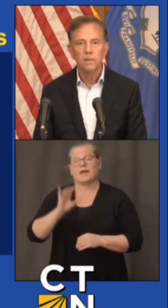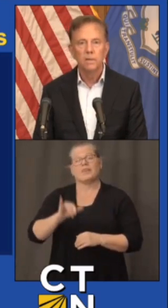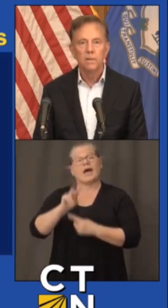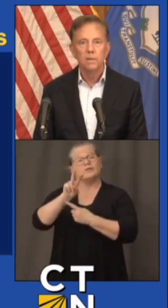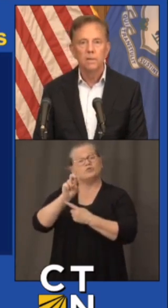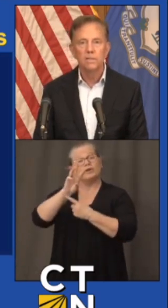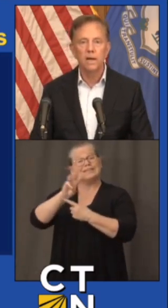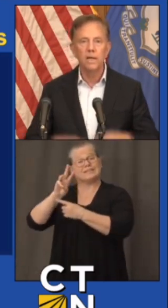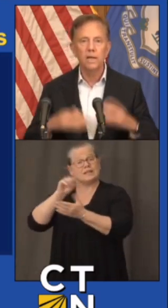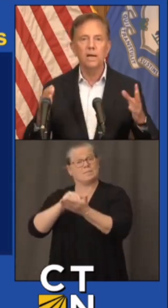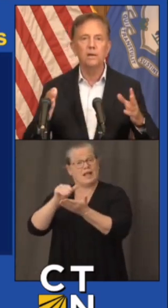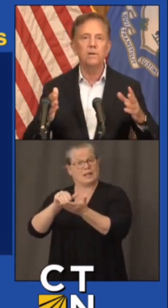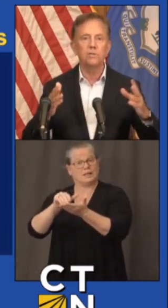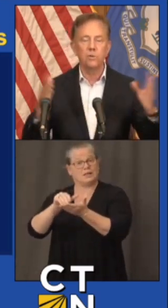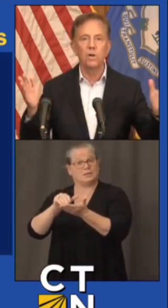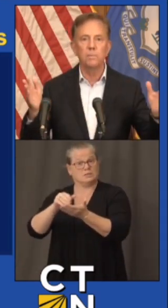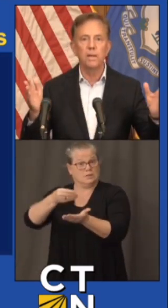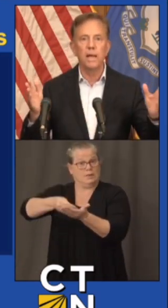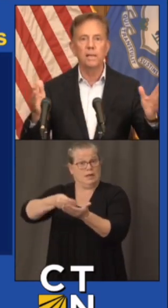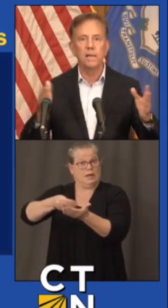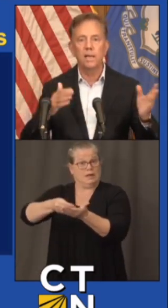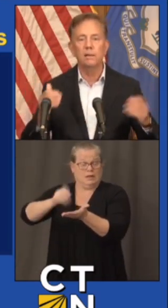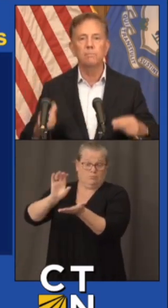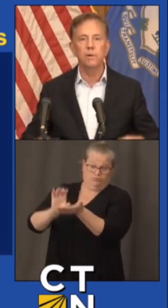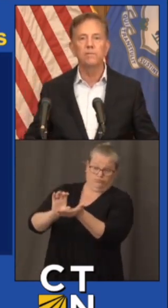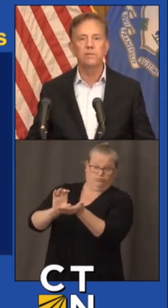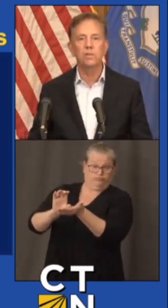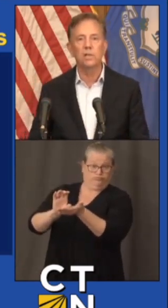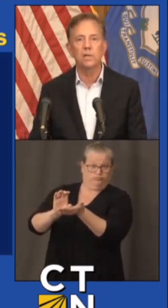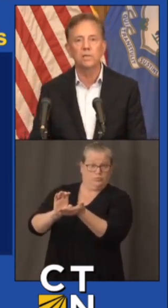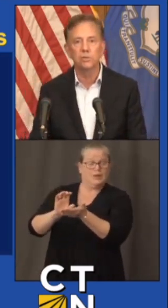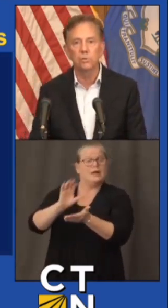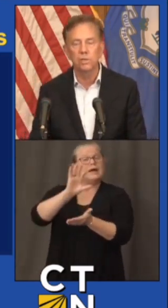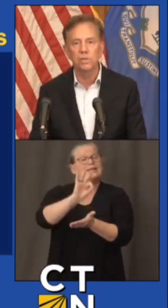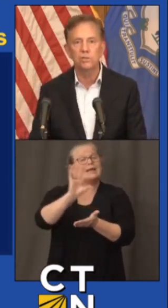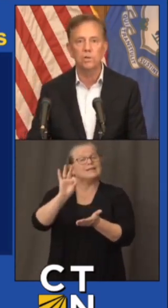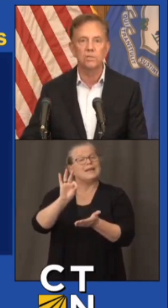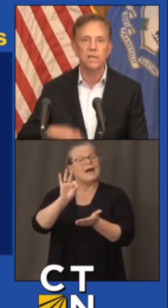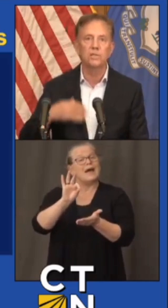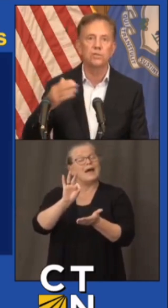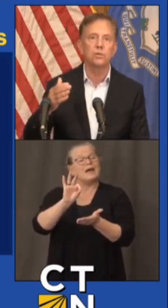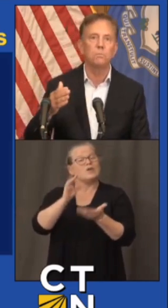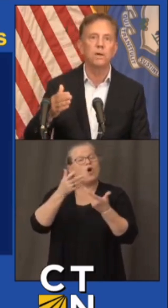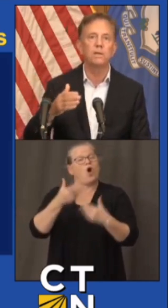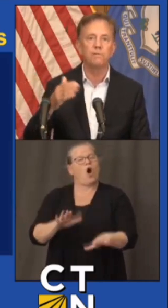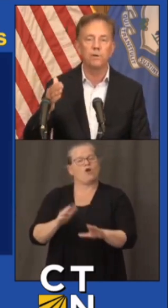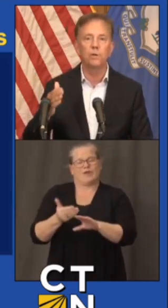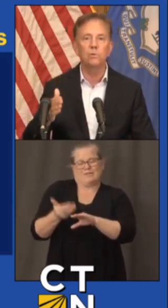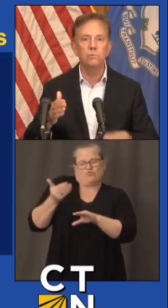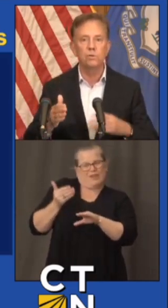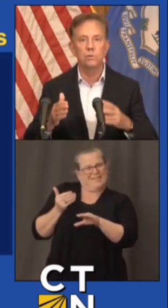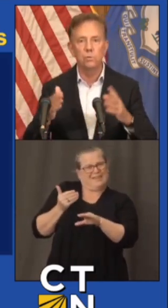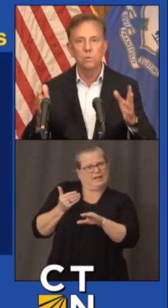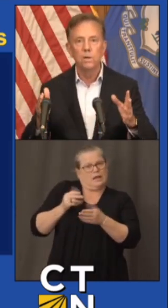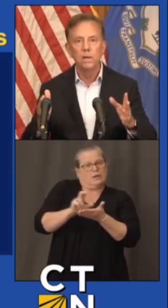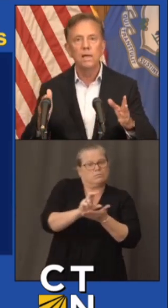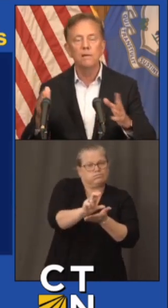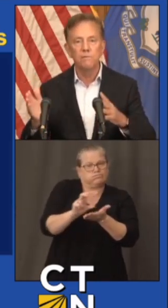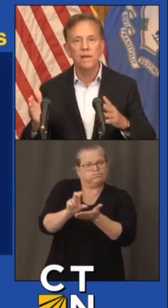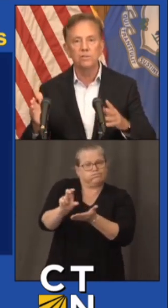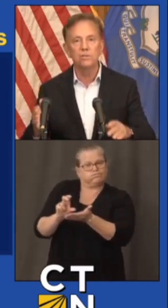million, 99 of it has already been allocated previously to the districts. That's money for you